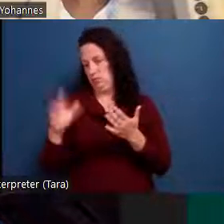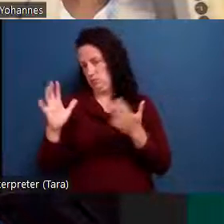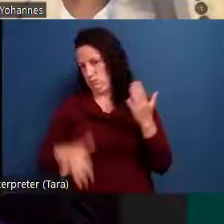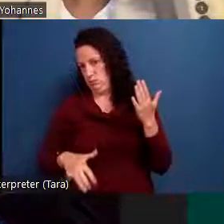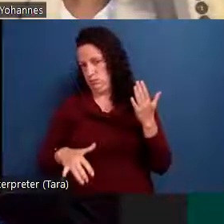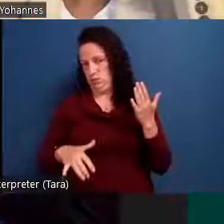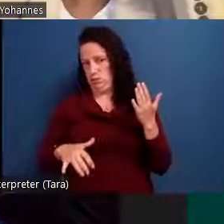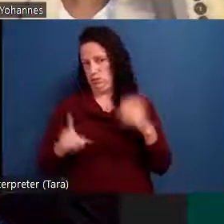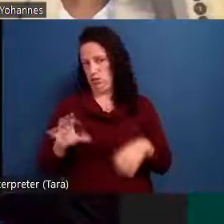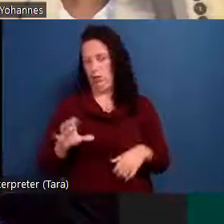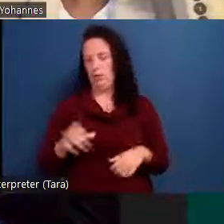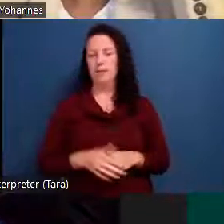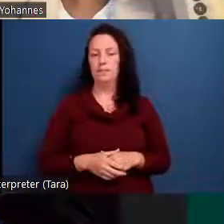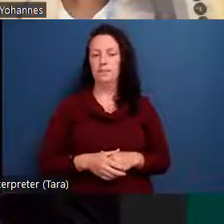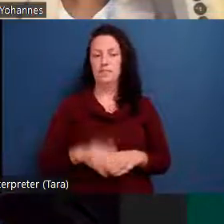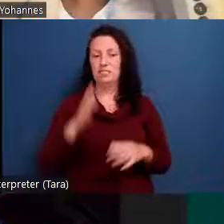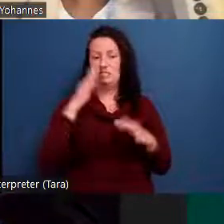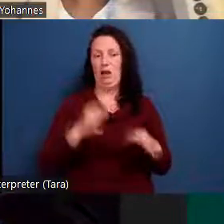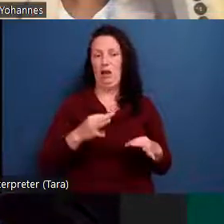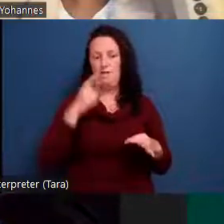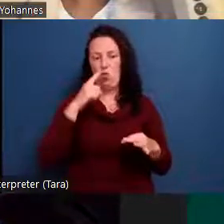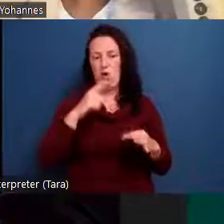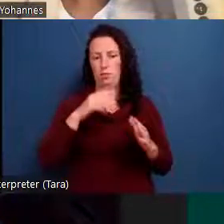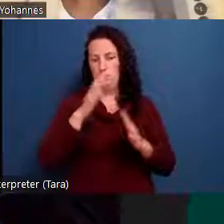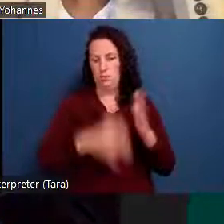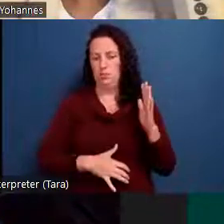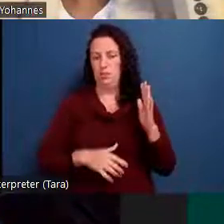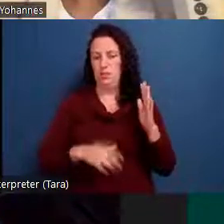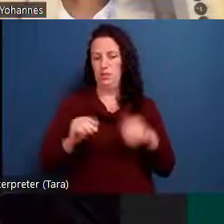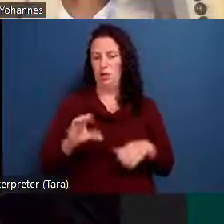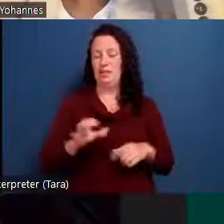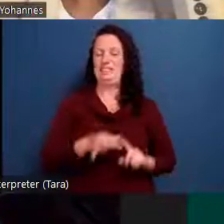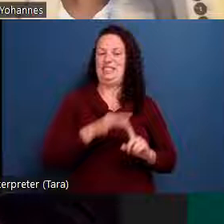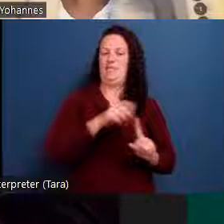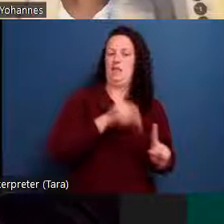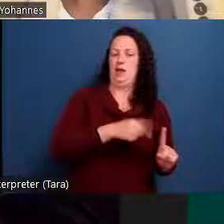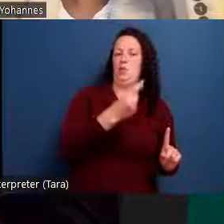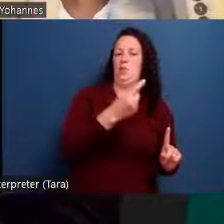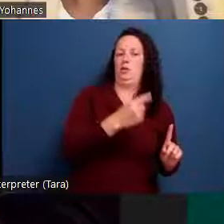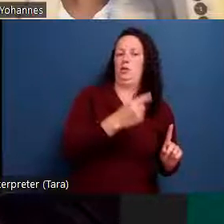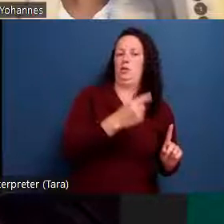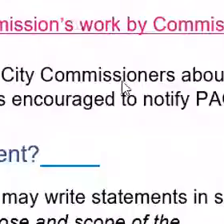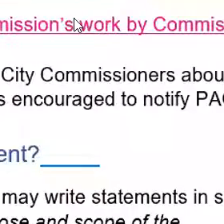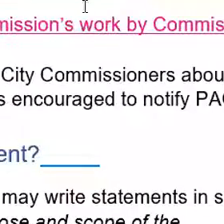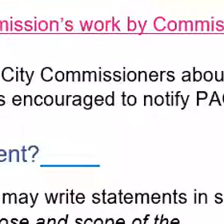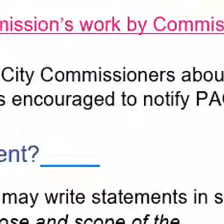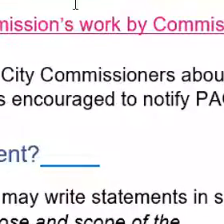full decision on the full document, excluding that section. Oh, screen share.